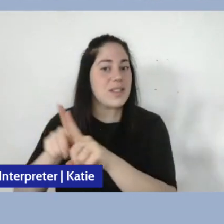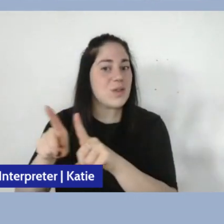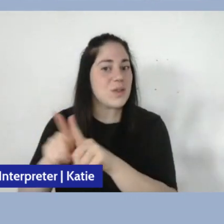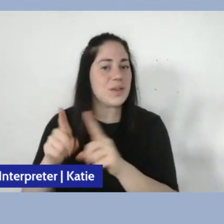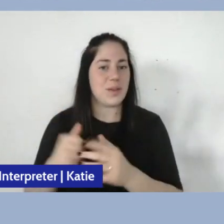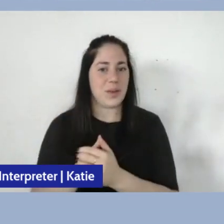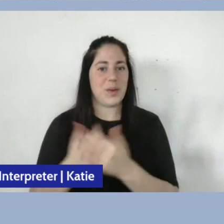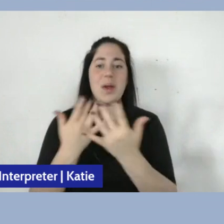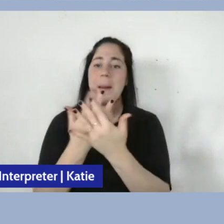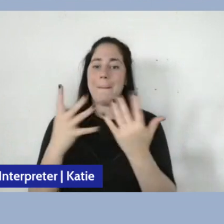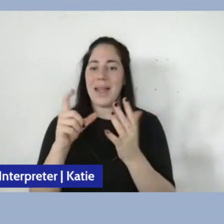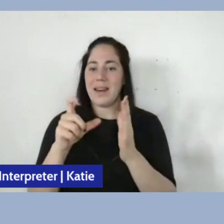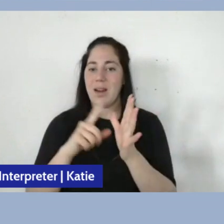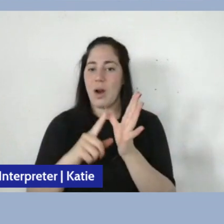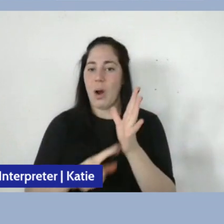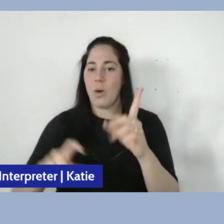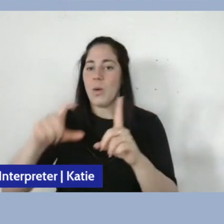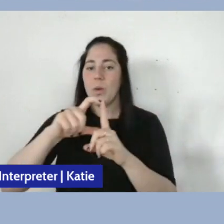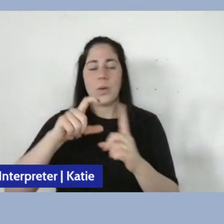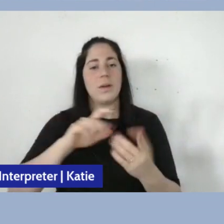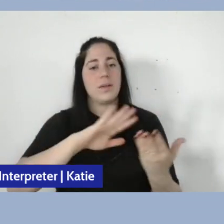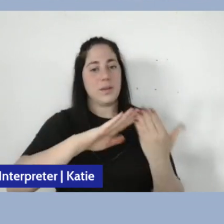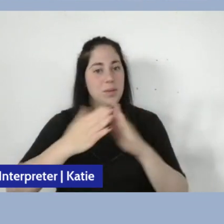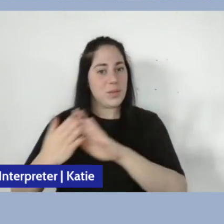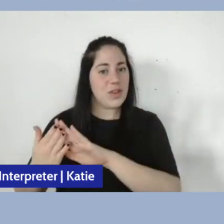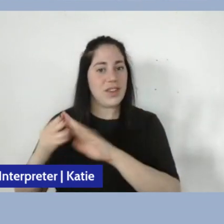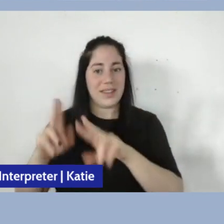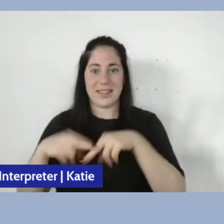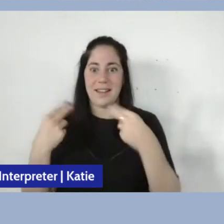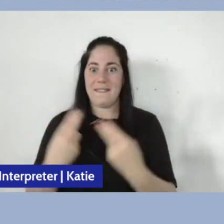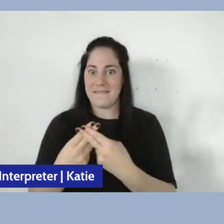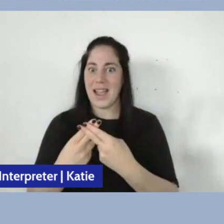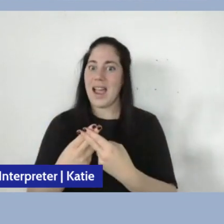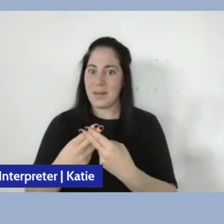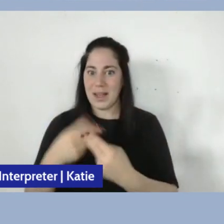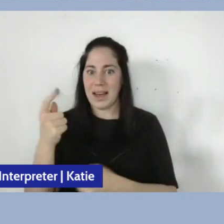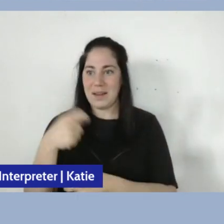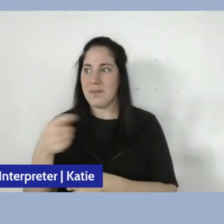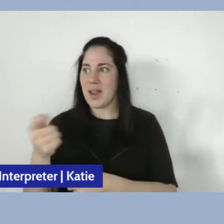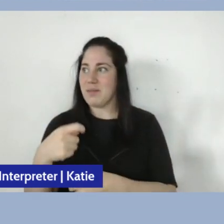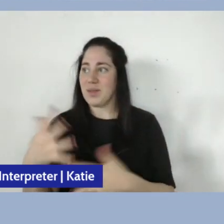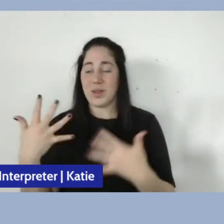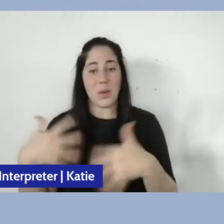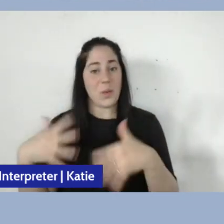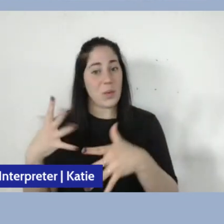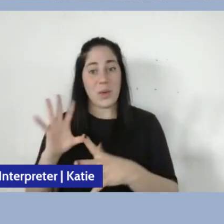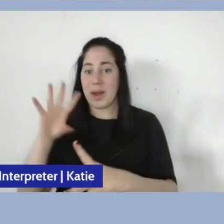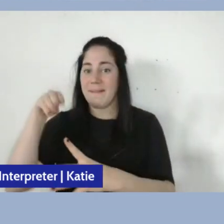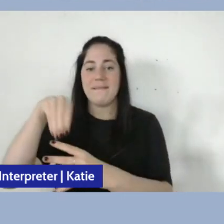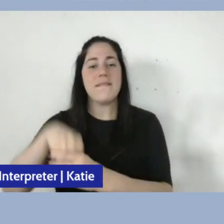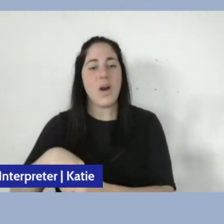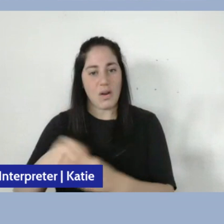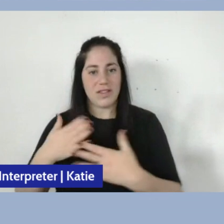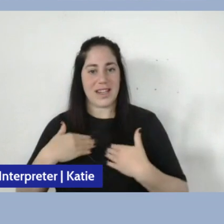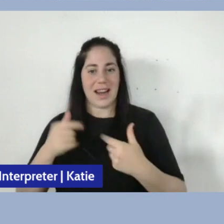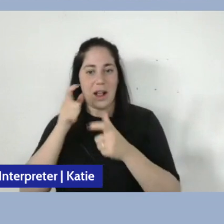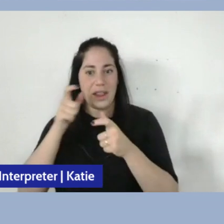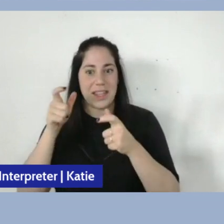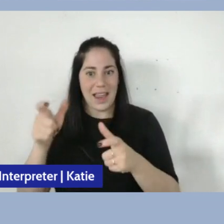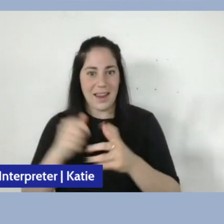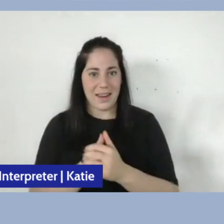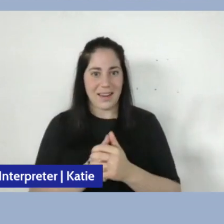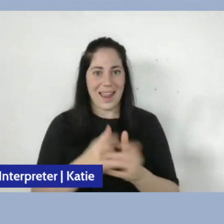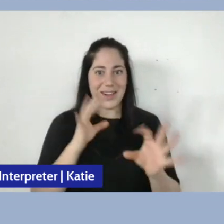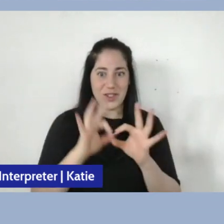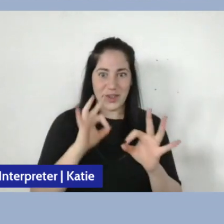cold communities, family members are deeply involved in healthcare interactions, and interpreters often then have to